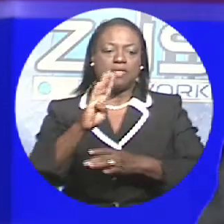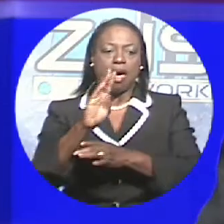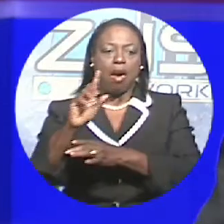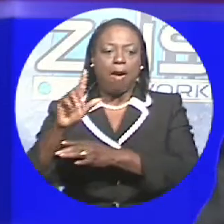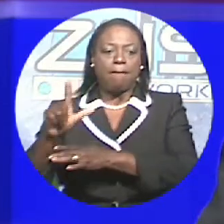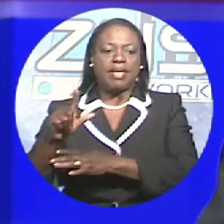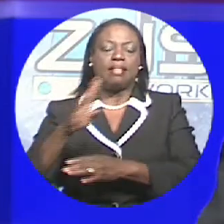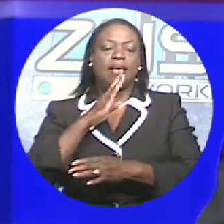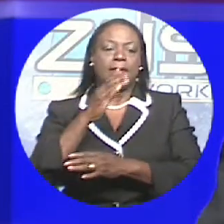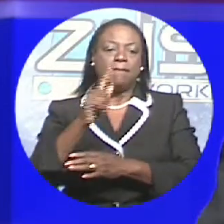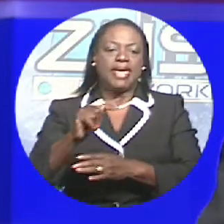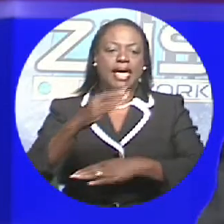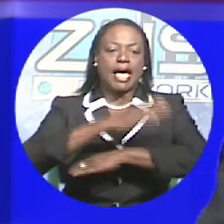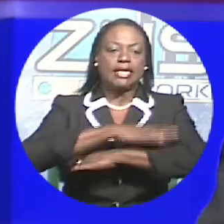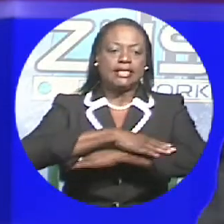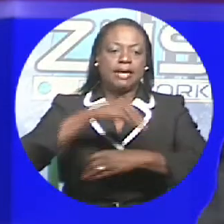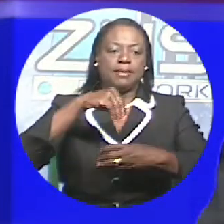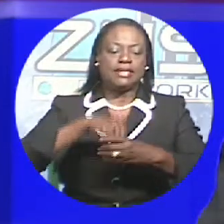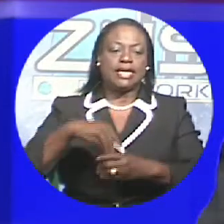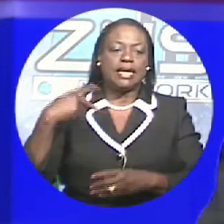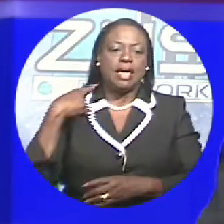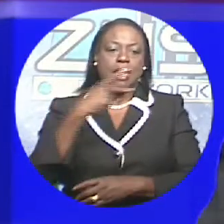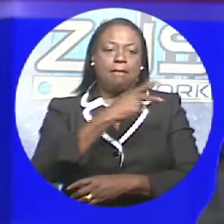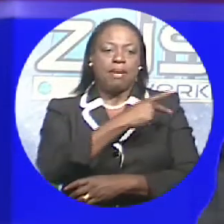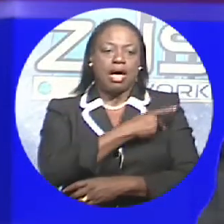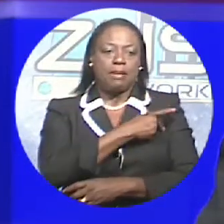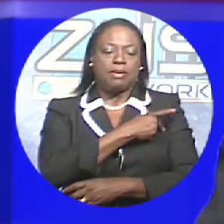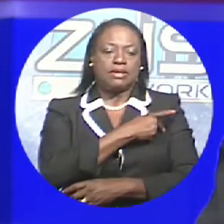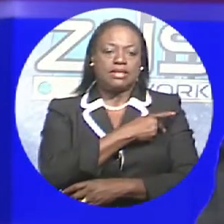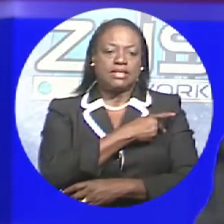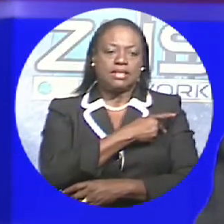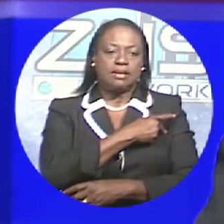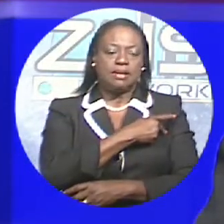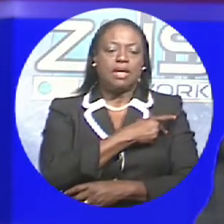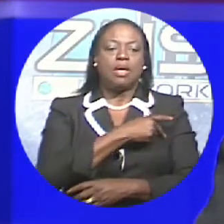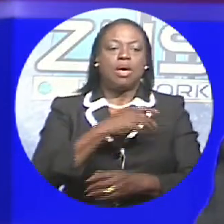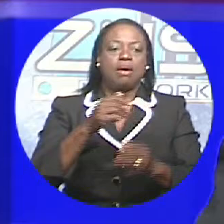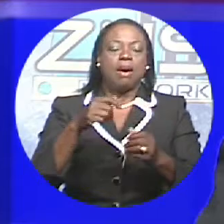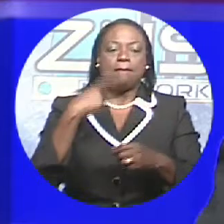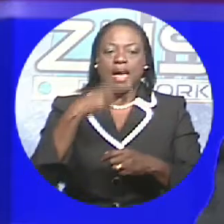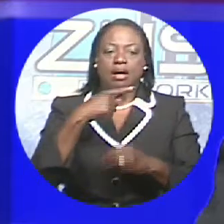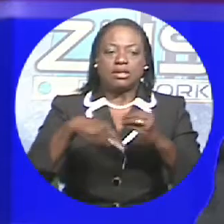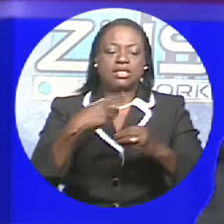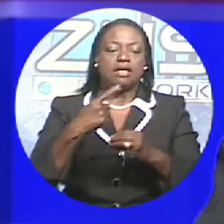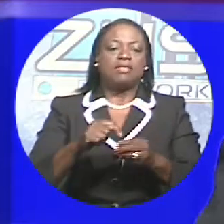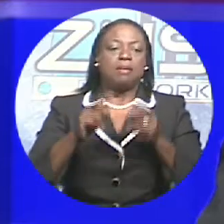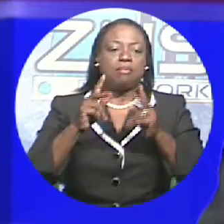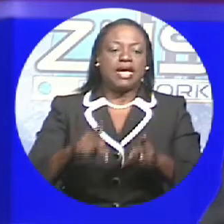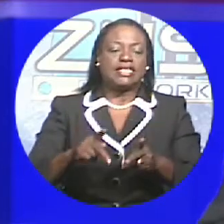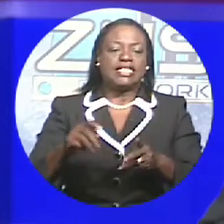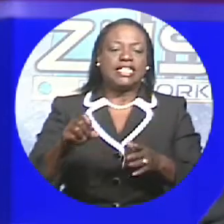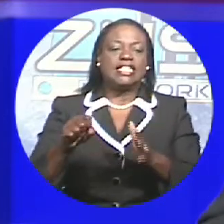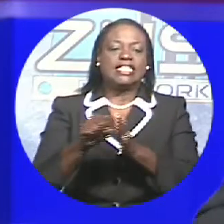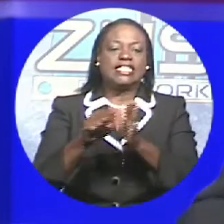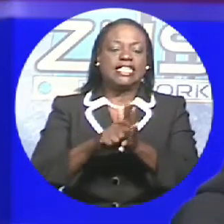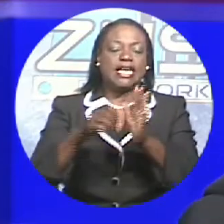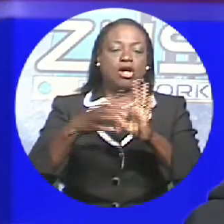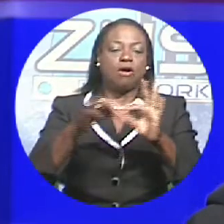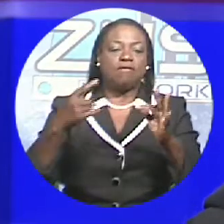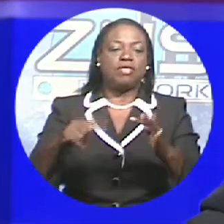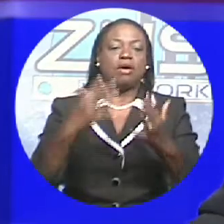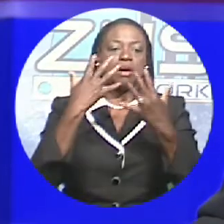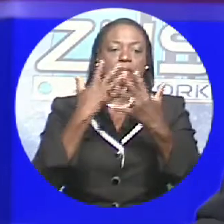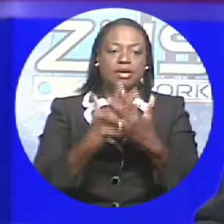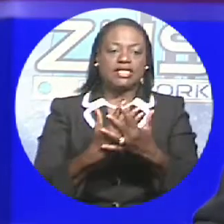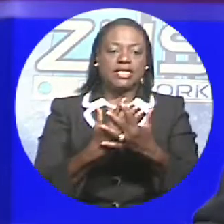Parliament that they claim officers are not properly trained to deal, and the present state of the prison they say will not facilitate it. Retirement age